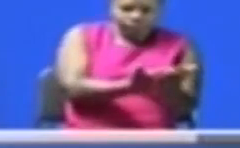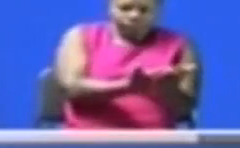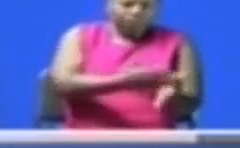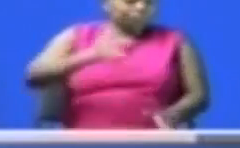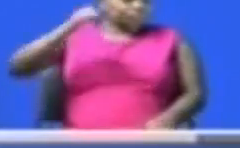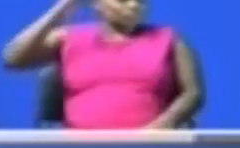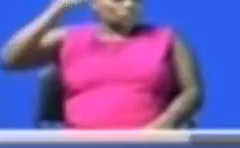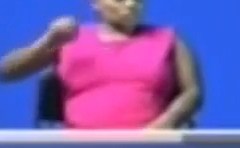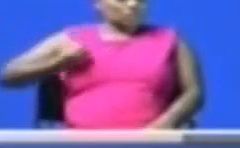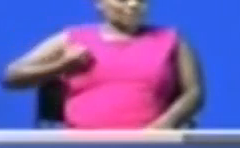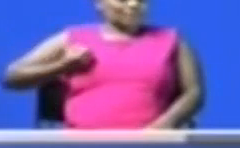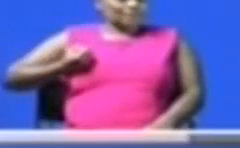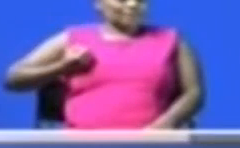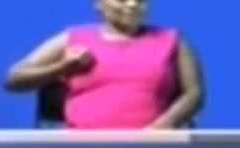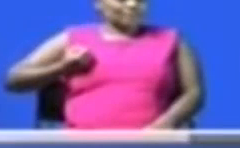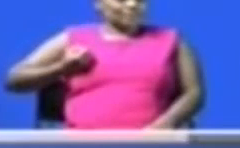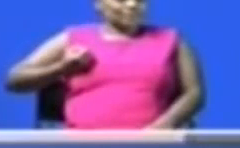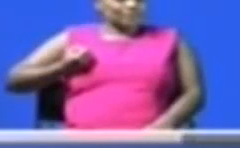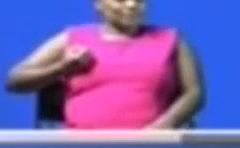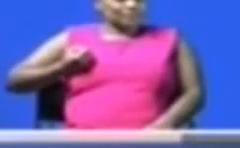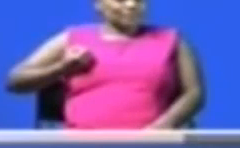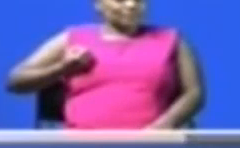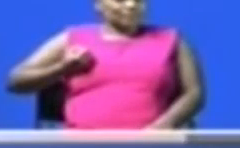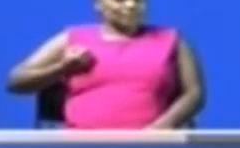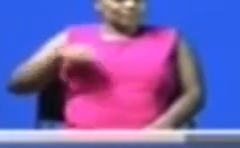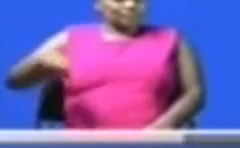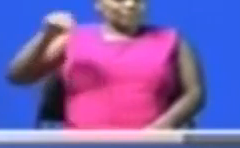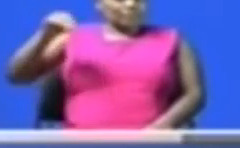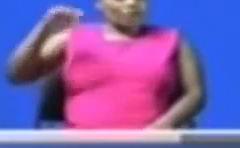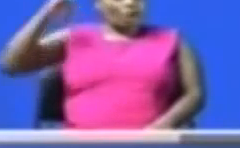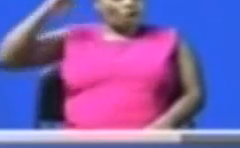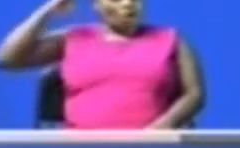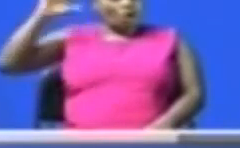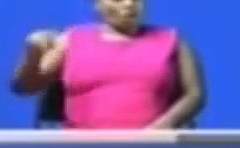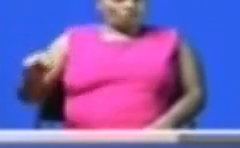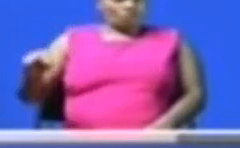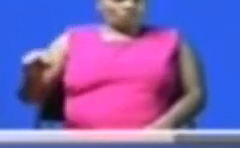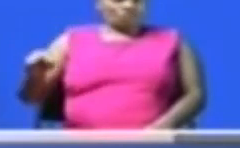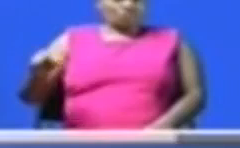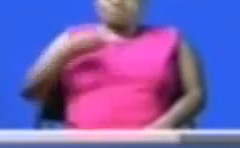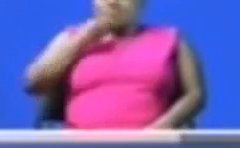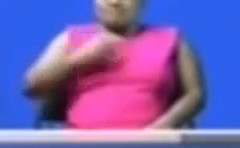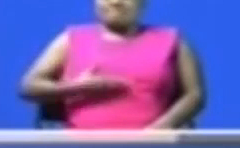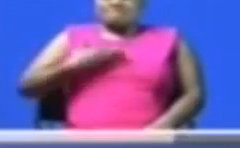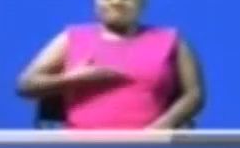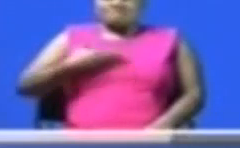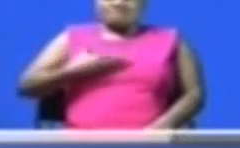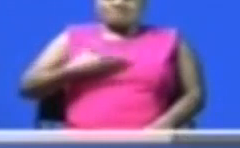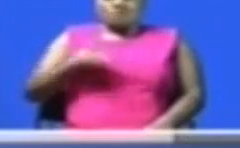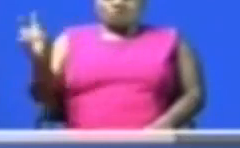kupigia msichana simu, alipo tiki simu akazima. Ndio yeye kapronti yeye kwenda kutafuta